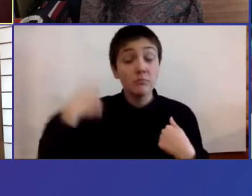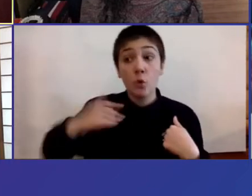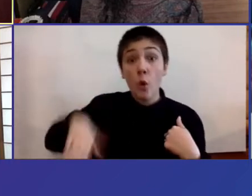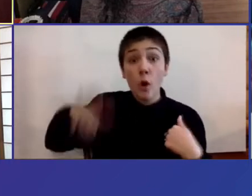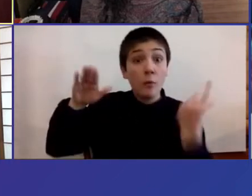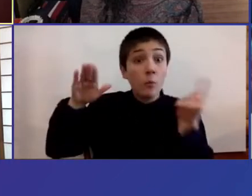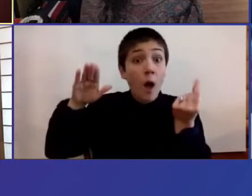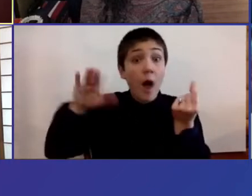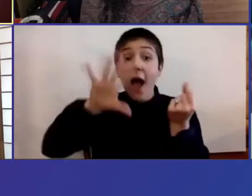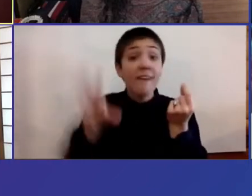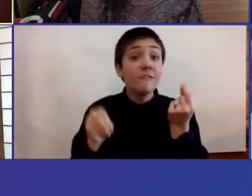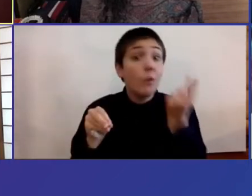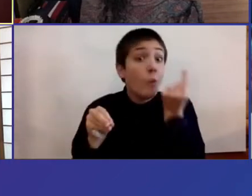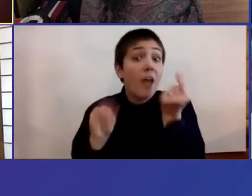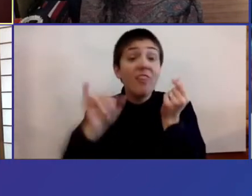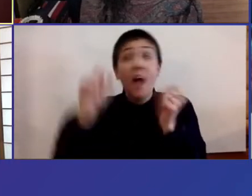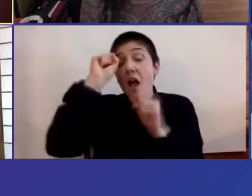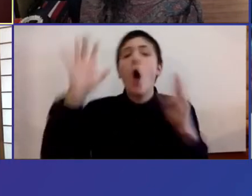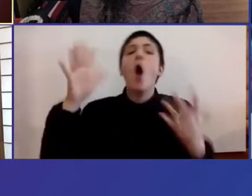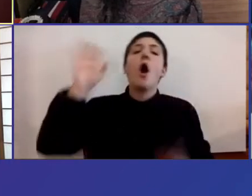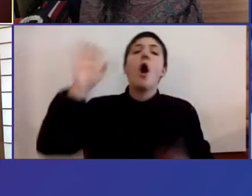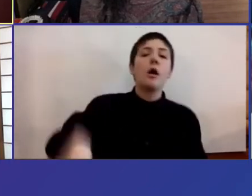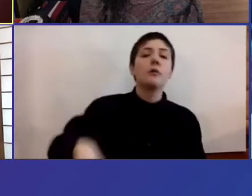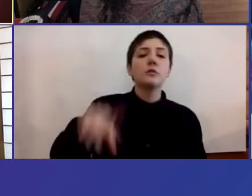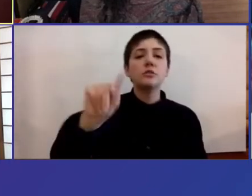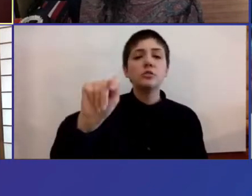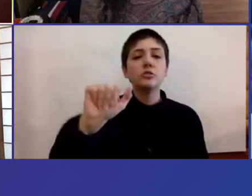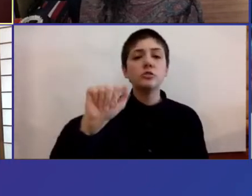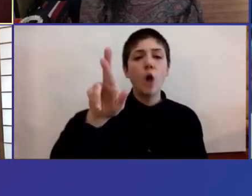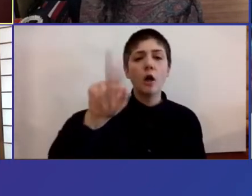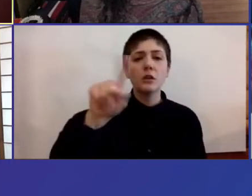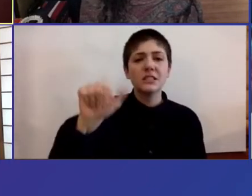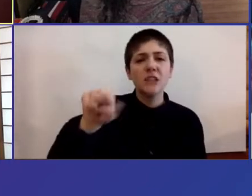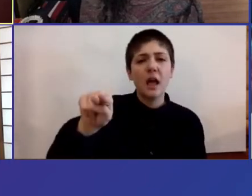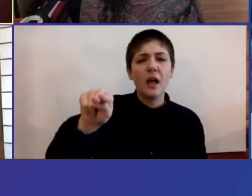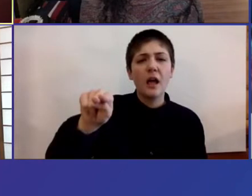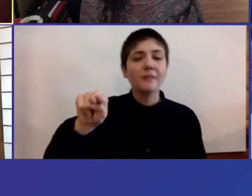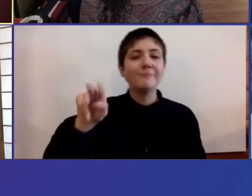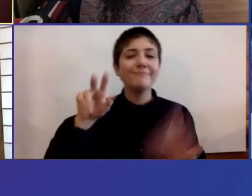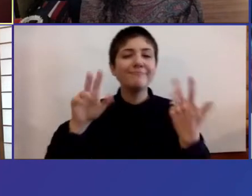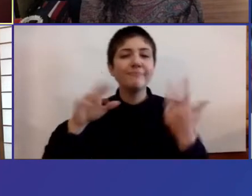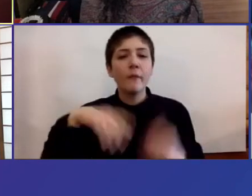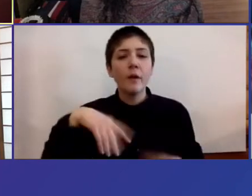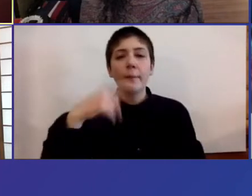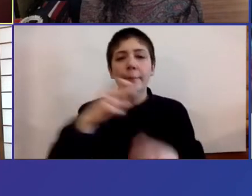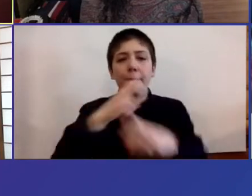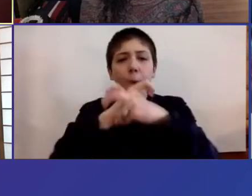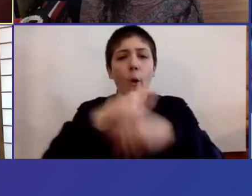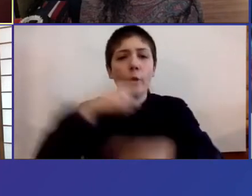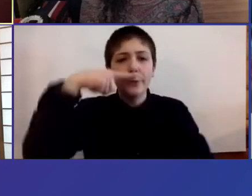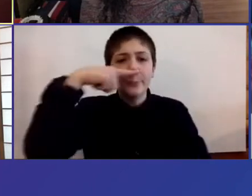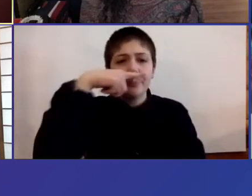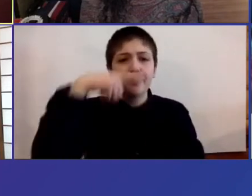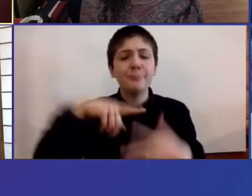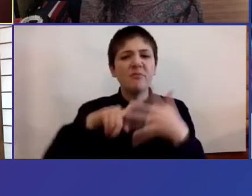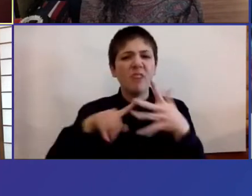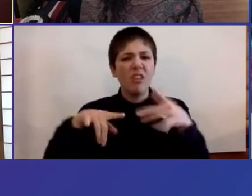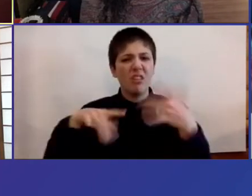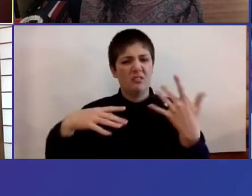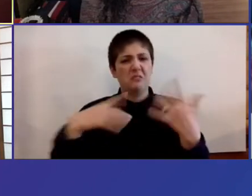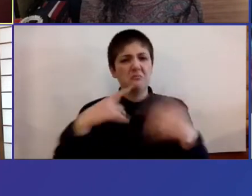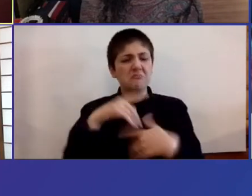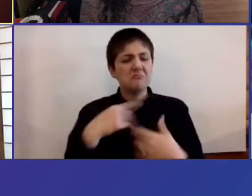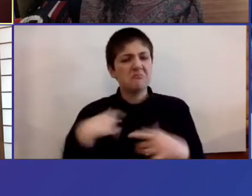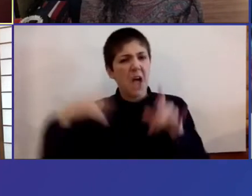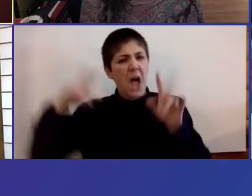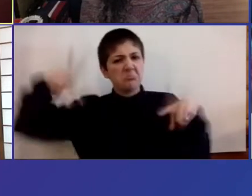was Tarzan, with people with bones through their nose. And, it was not a realistic,